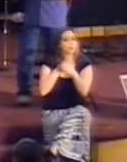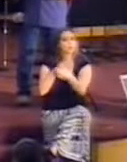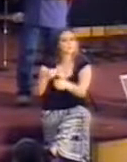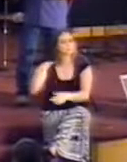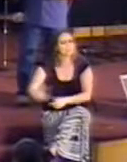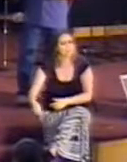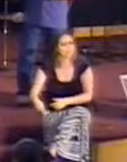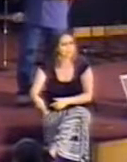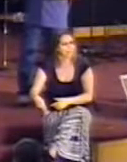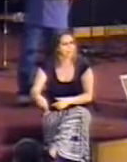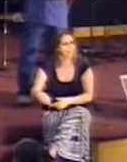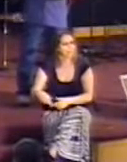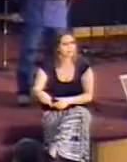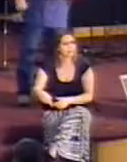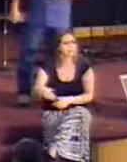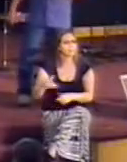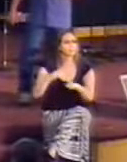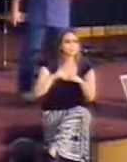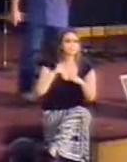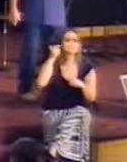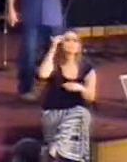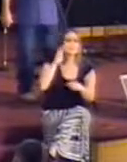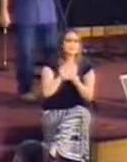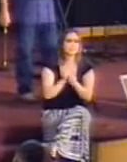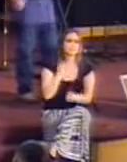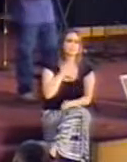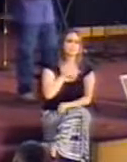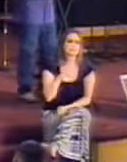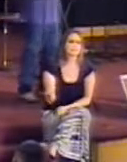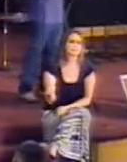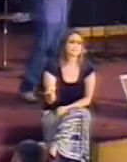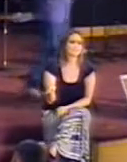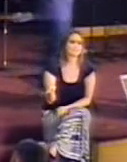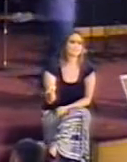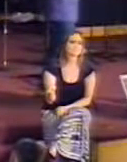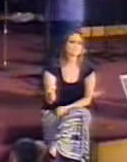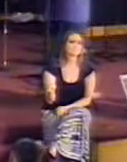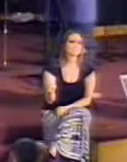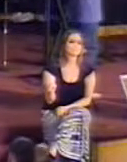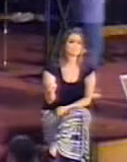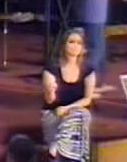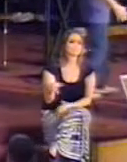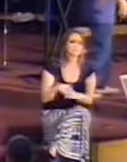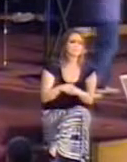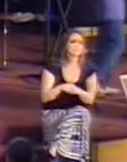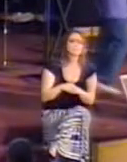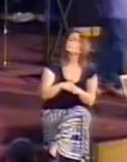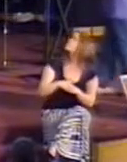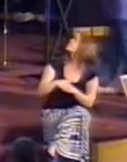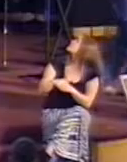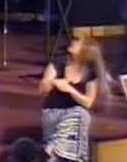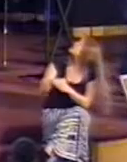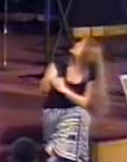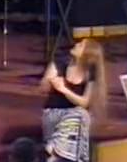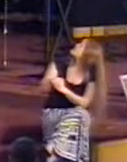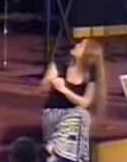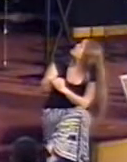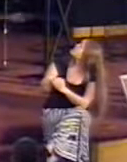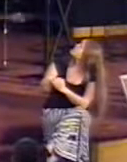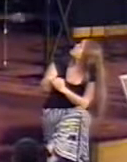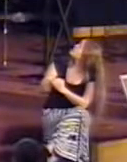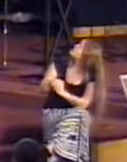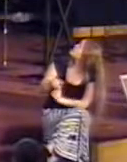we? He says, I'm there. If I take the wings of the dawn, isn't that beautiful? Wouldn't you like to do that? Judy's